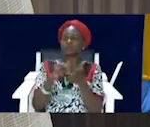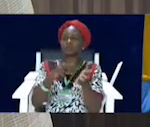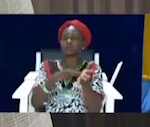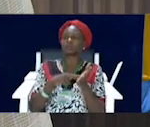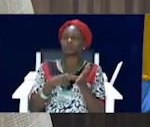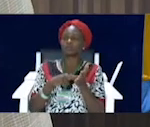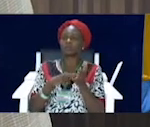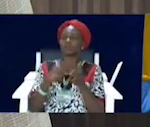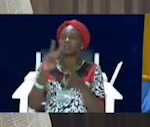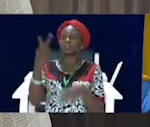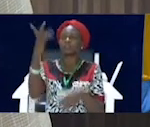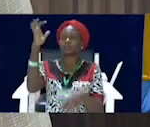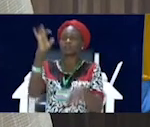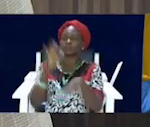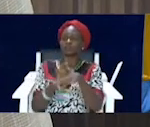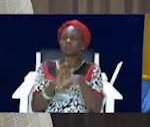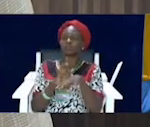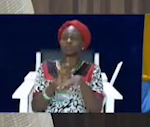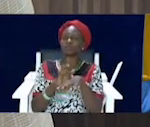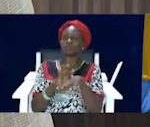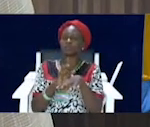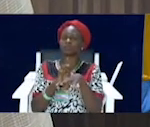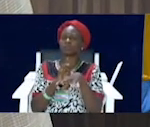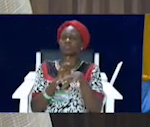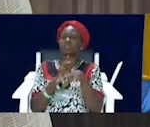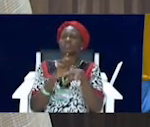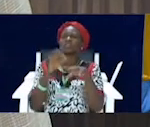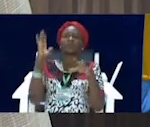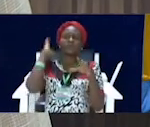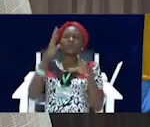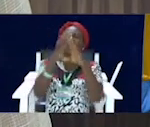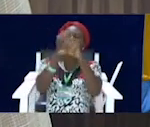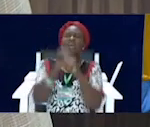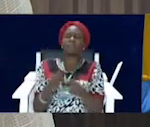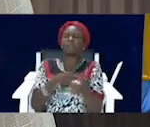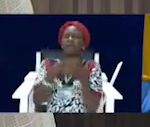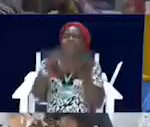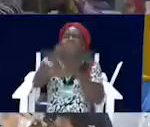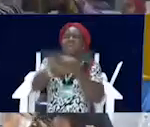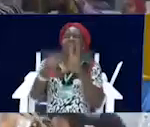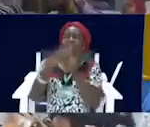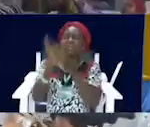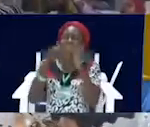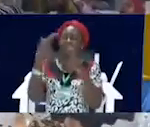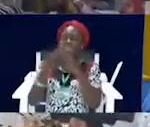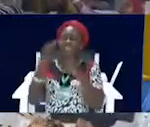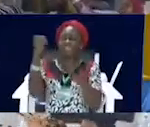a second touch, we receive it tonight.